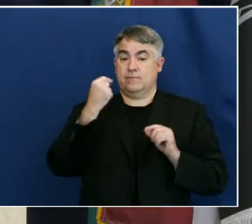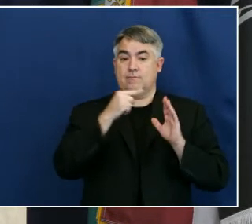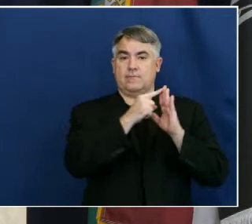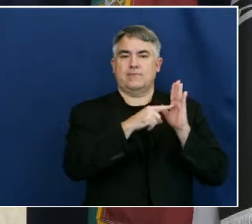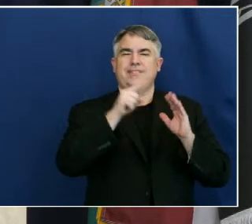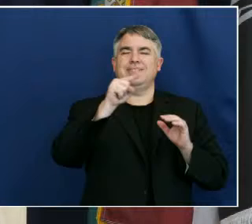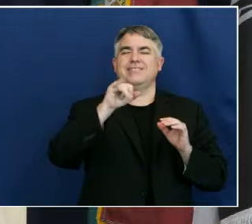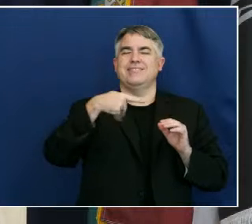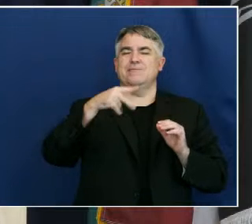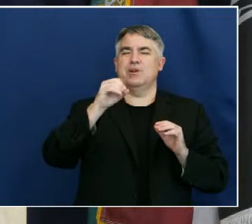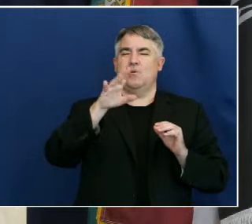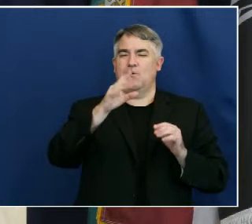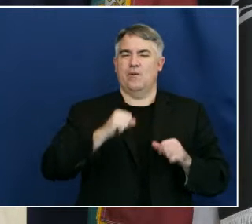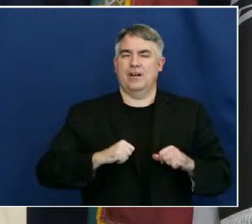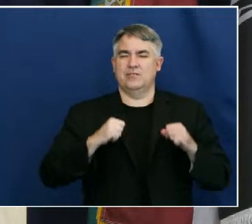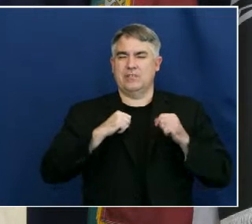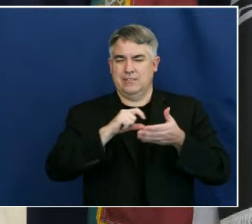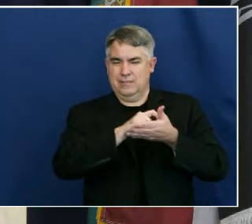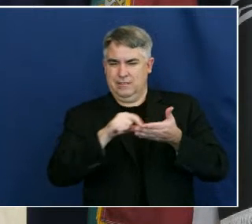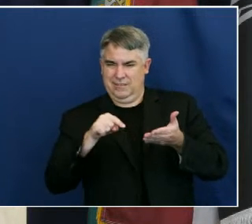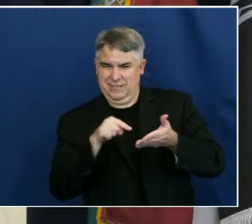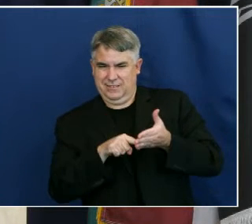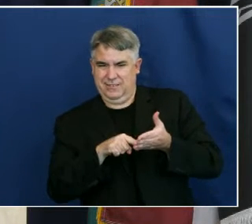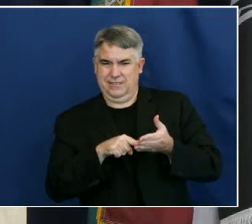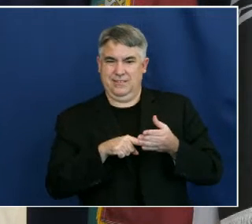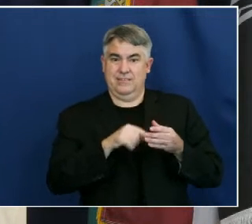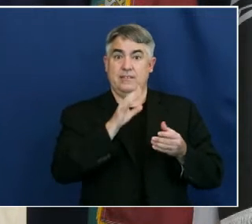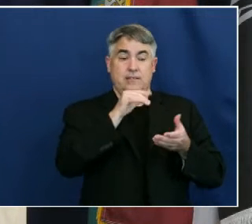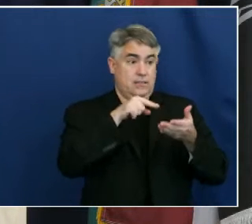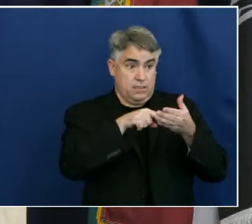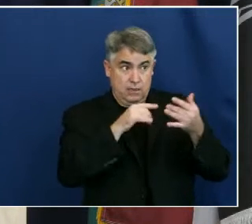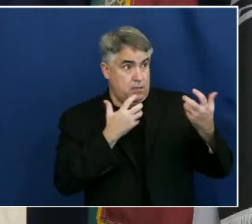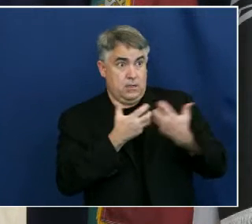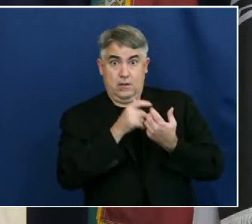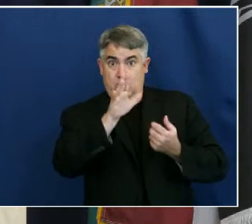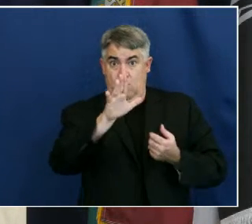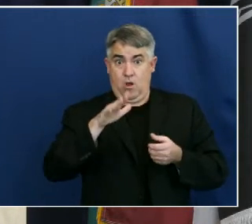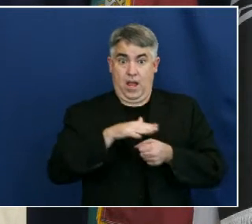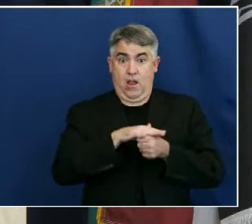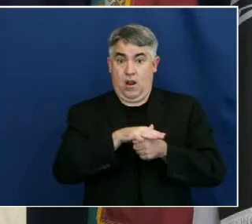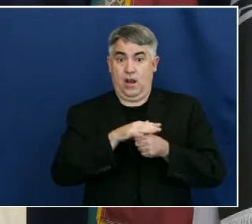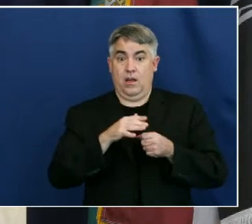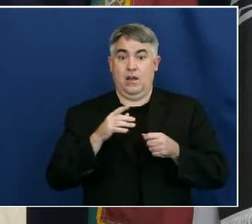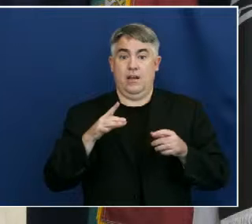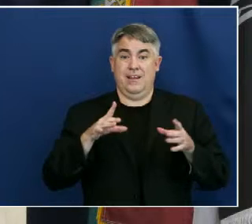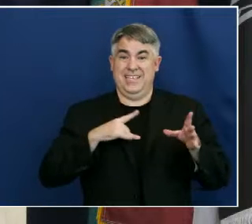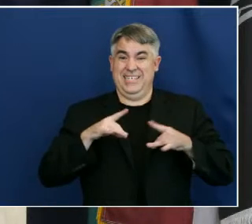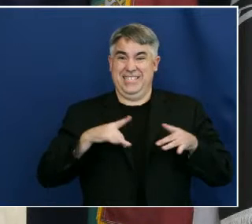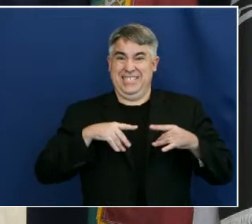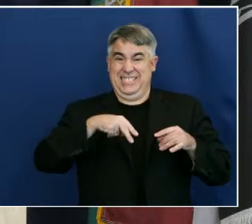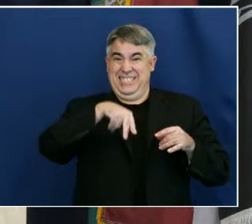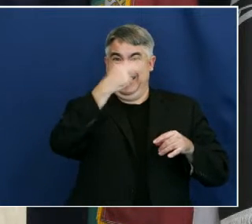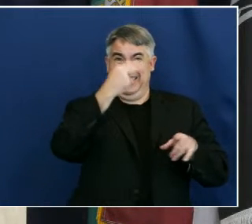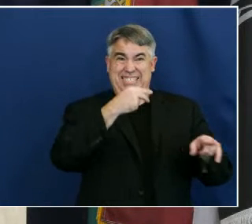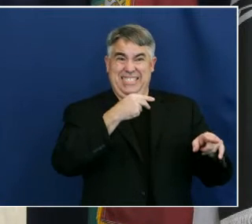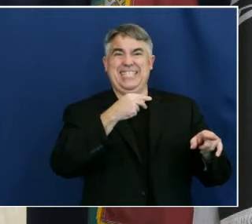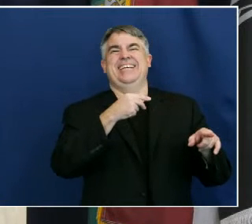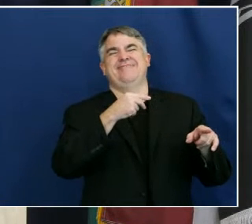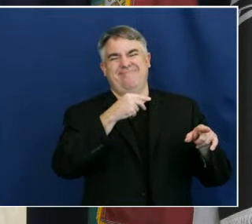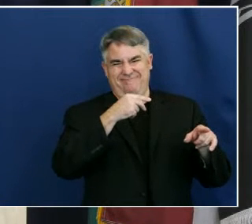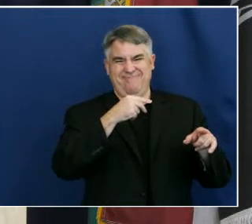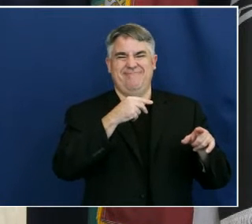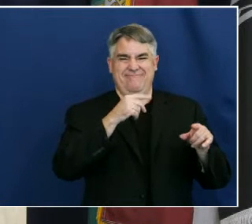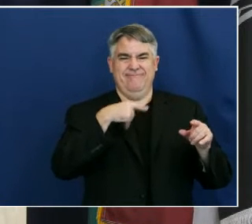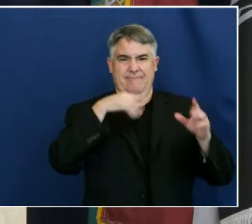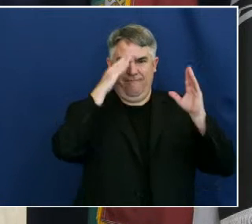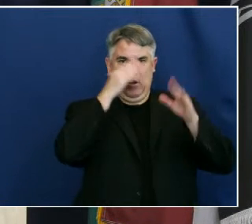that have been hardest hit by COVID and the school districts in the communities hardest hit by COVID will have priority access, but the aim is to